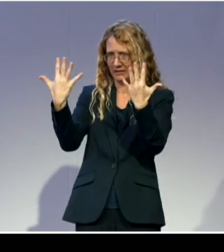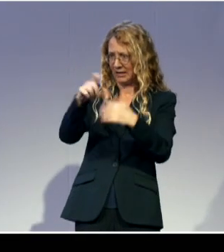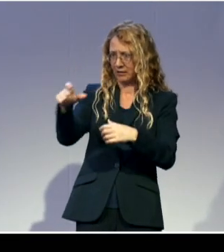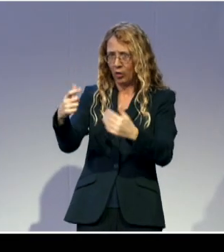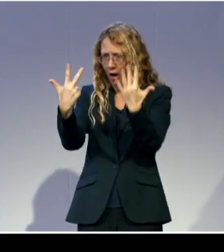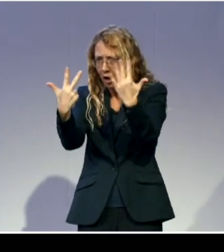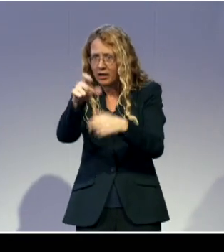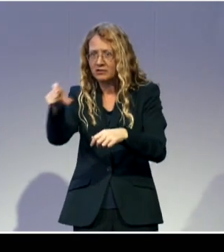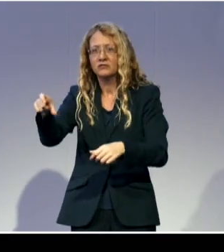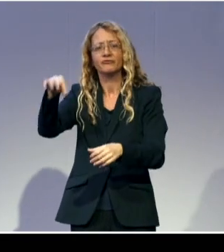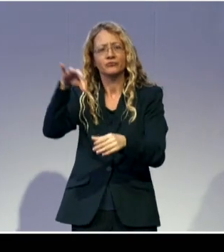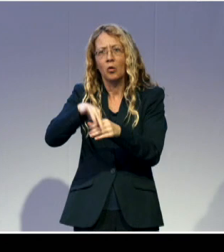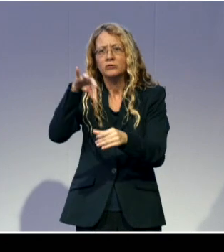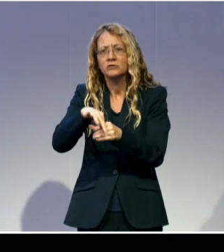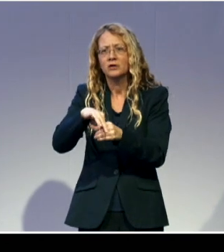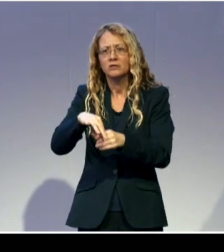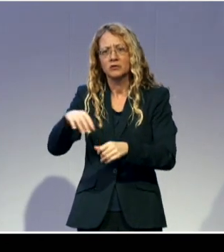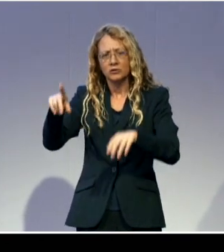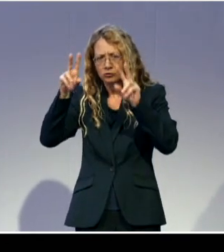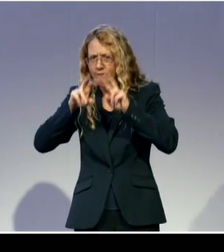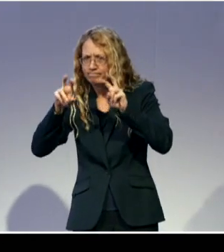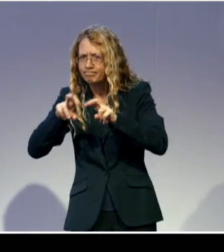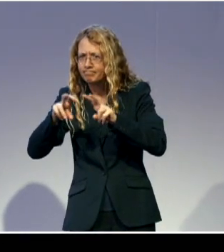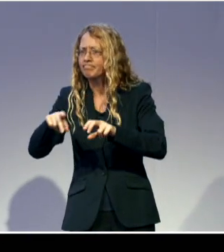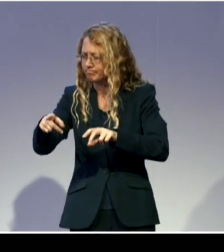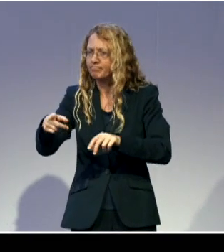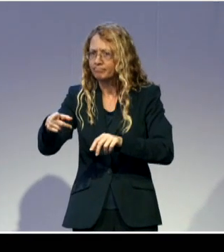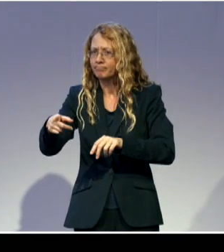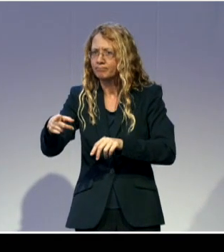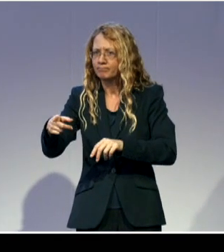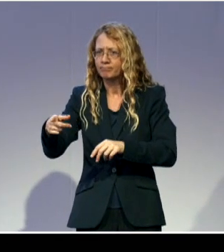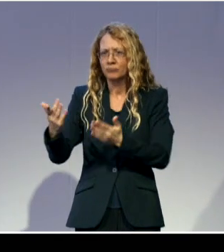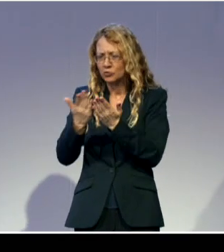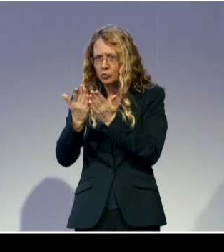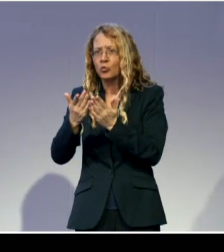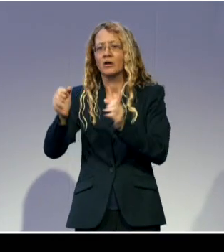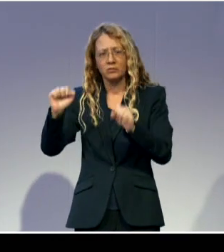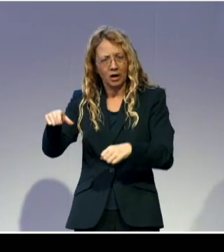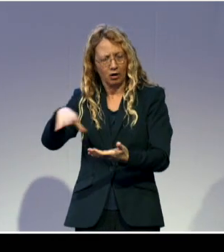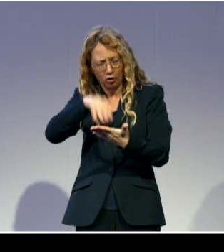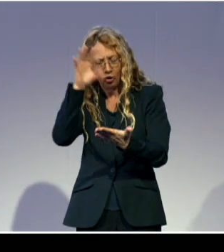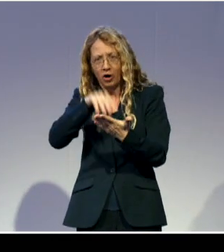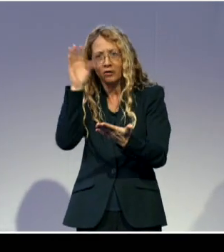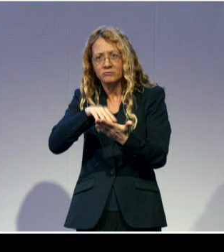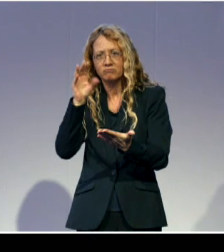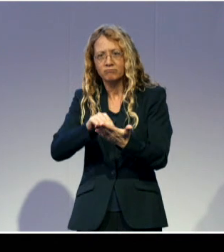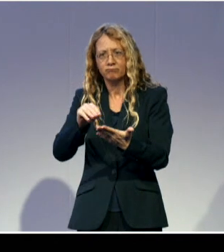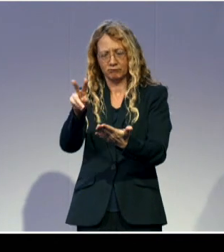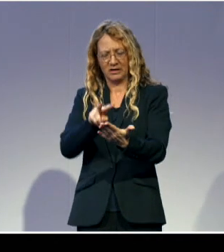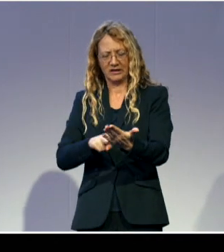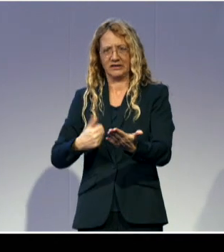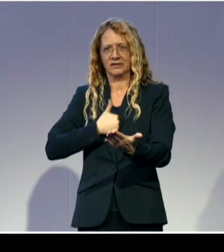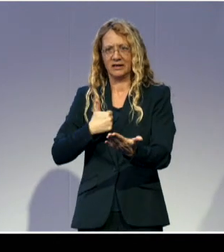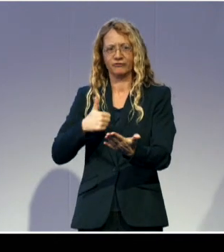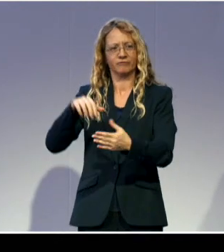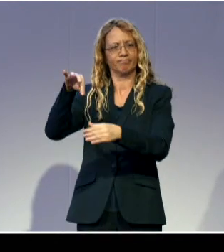audio text that describe democracy and the voting process. A leader supports by fielding questions to parties